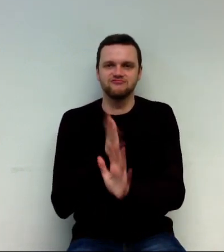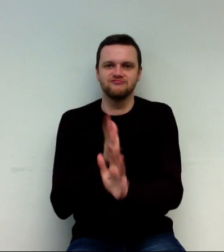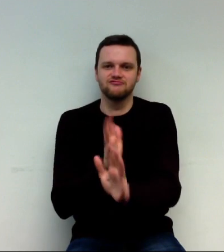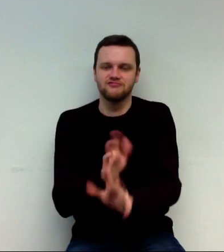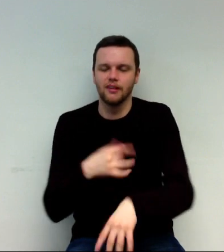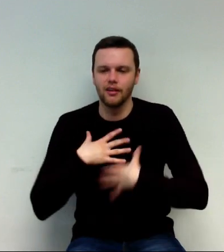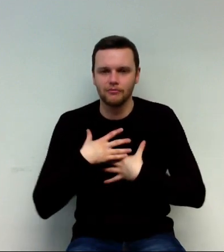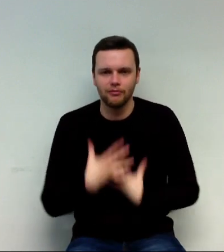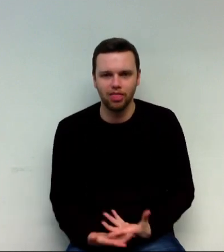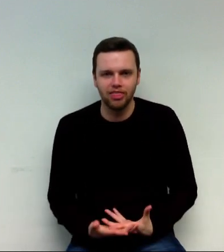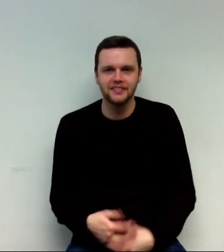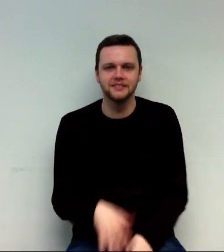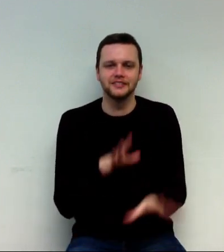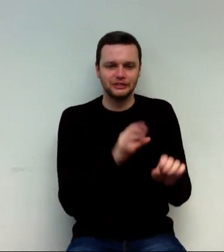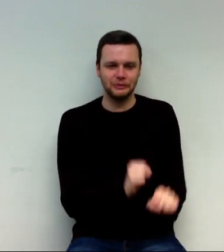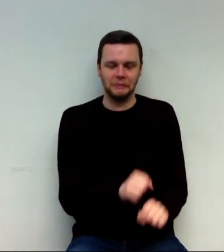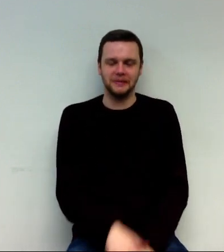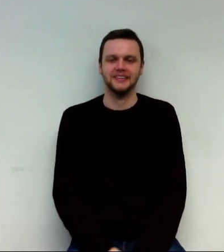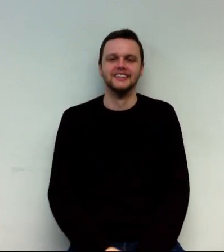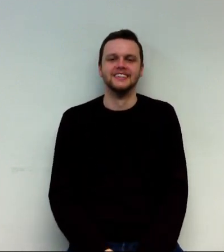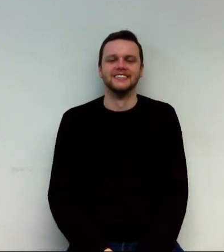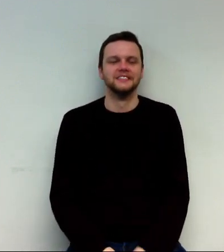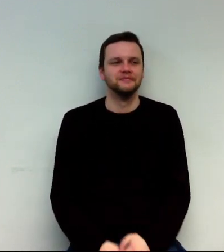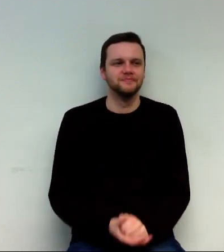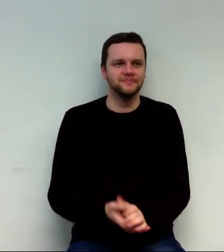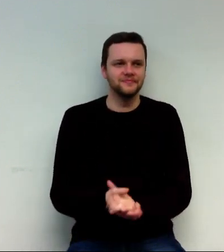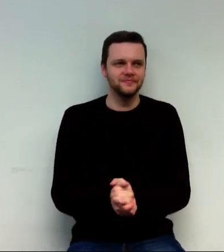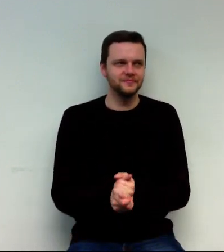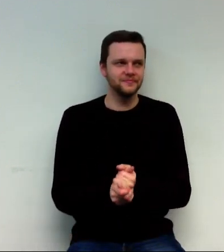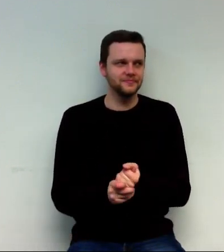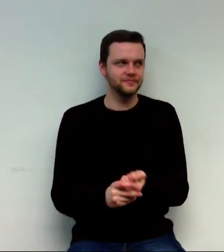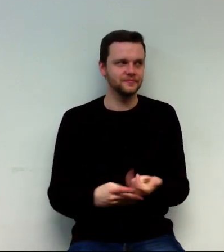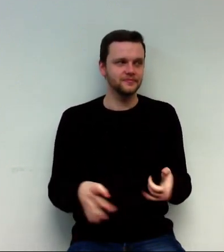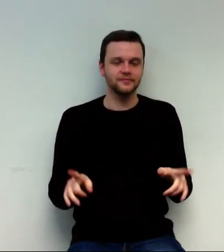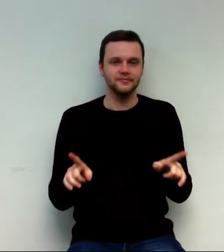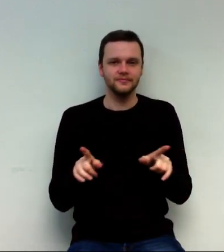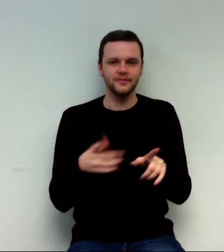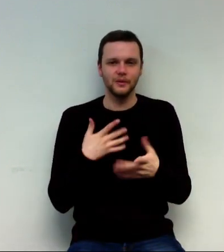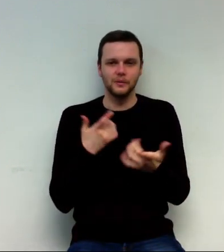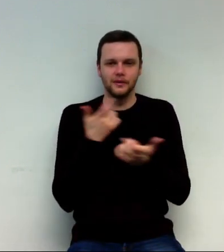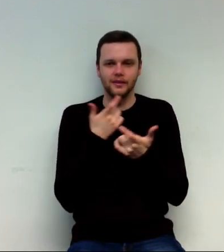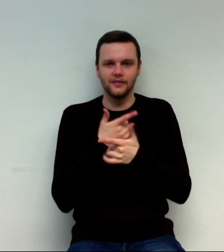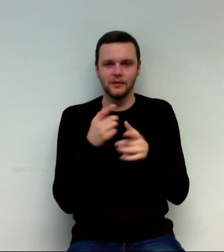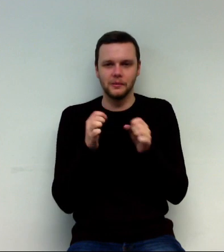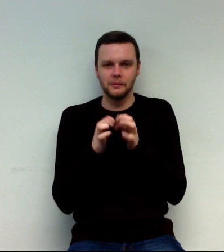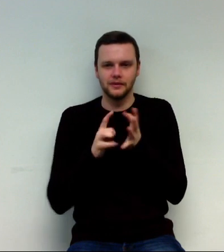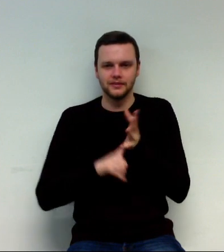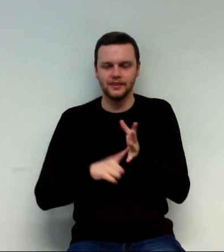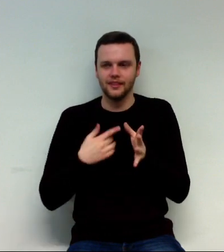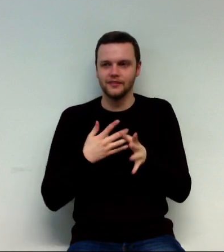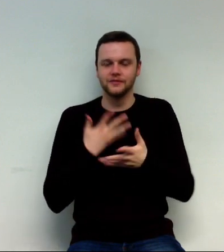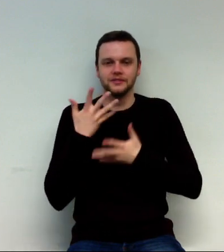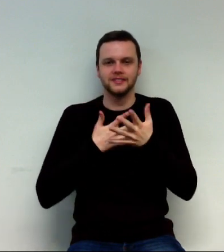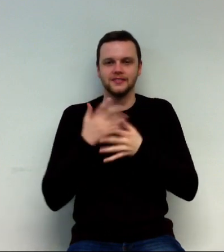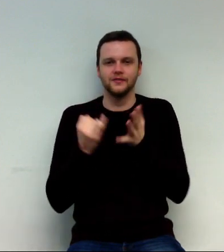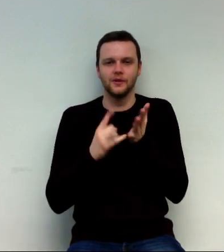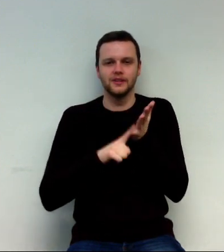got to. We'll make him a nice cup of tea. Yeah. And finally, I just love the BSL for Slytherin is